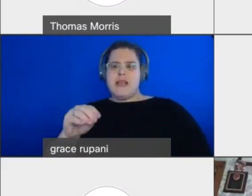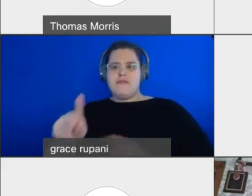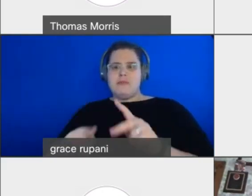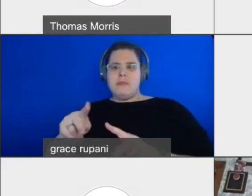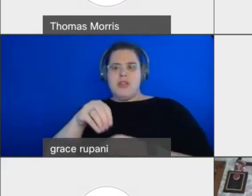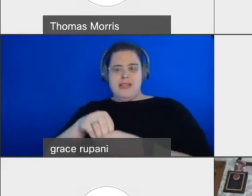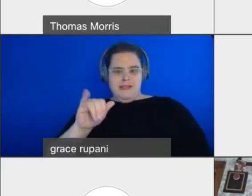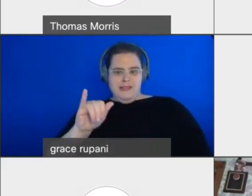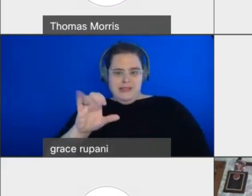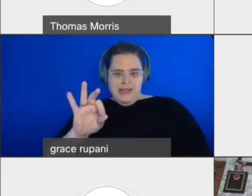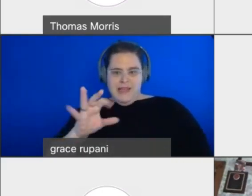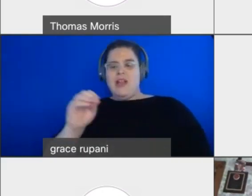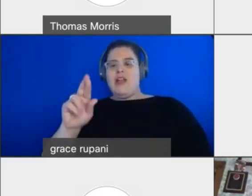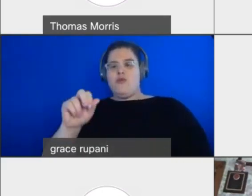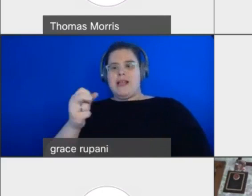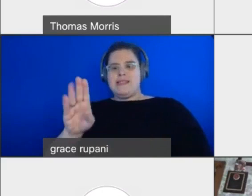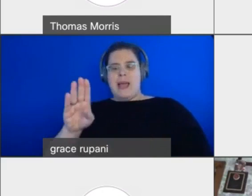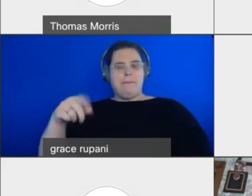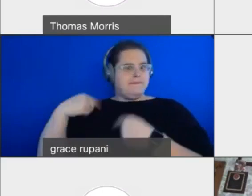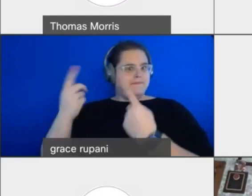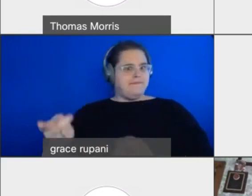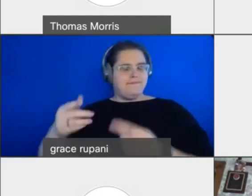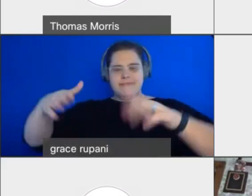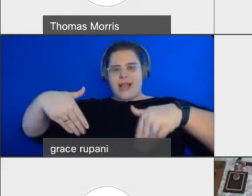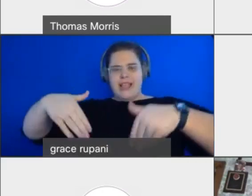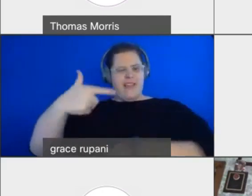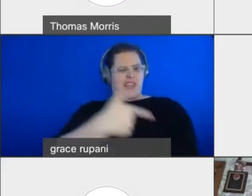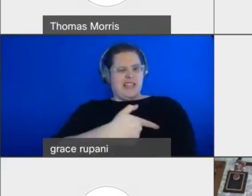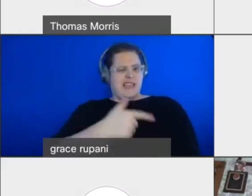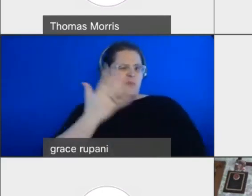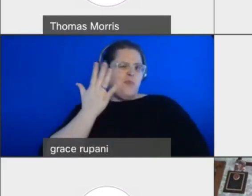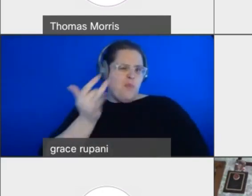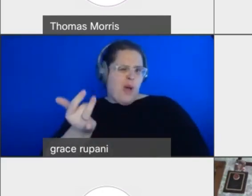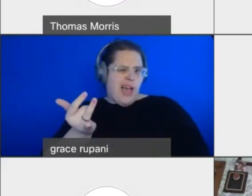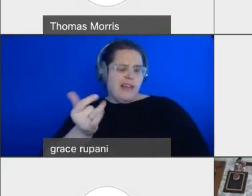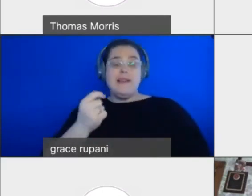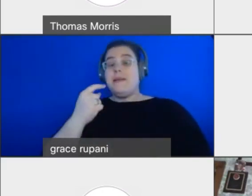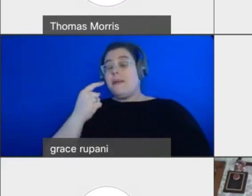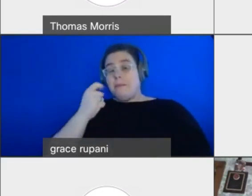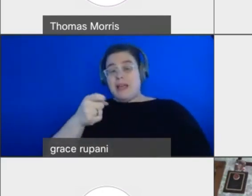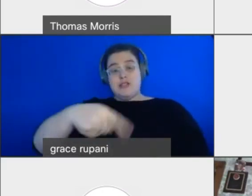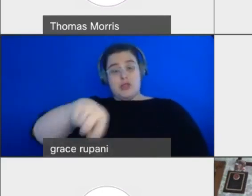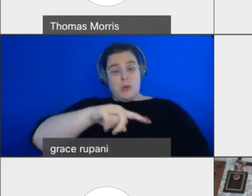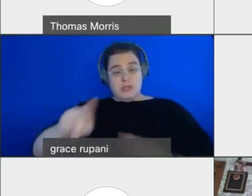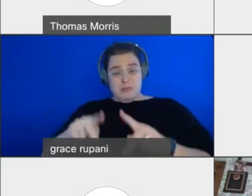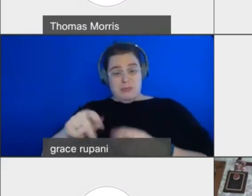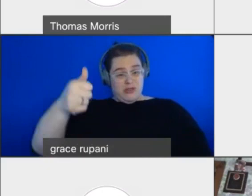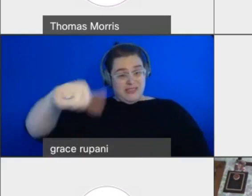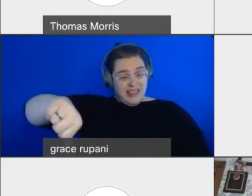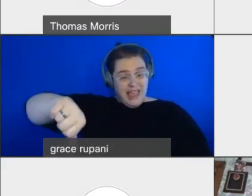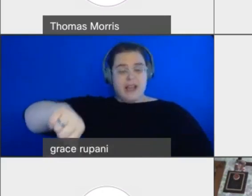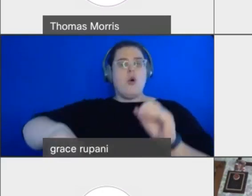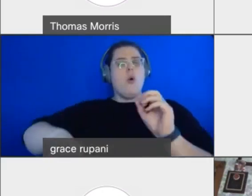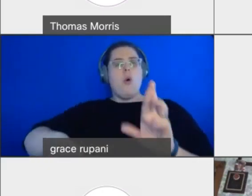and ResHabs who have not been vaccinated? Is it because they've declined the offered vaccine or because they didn't access the clinic in